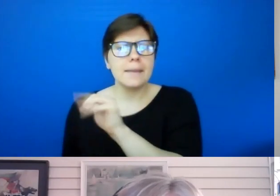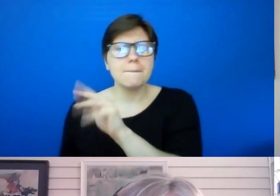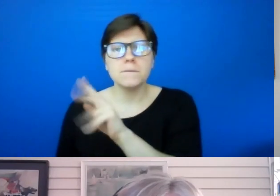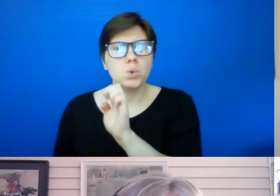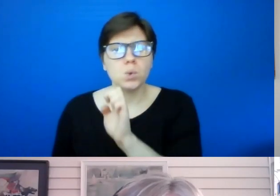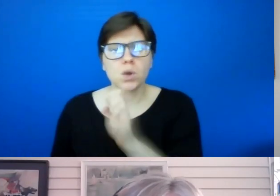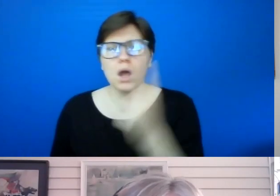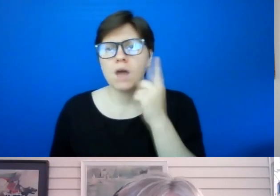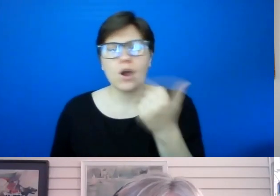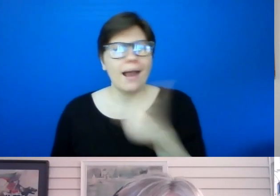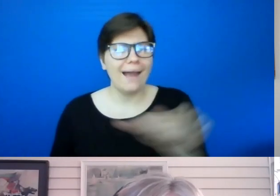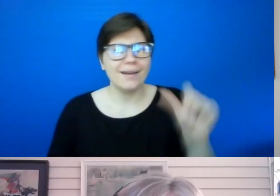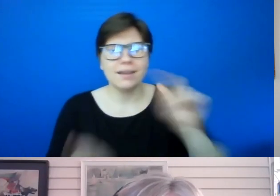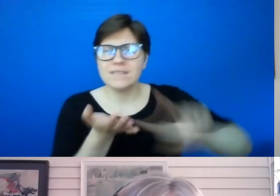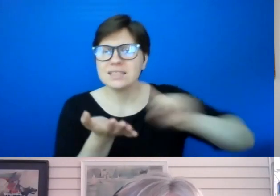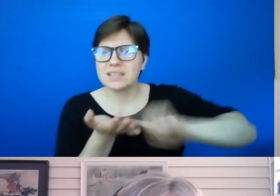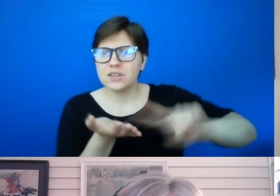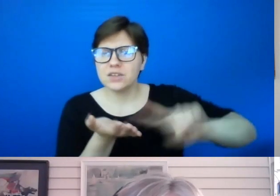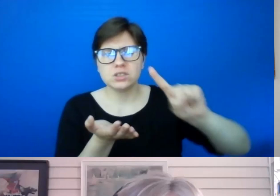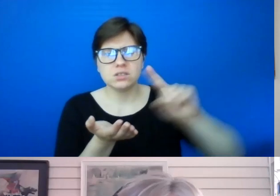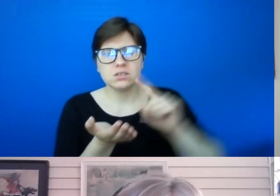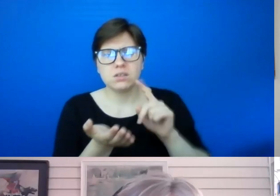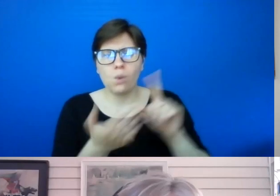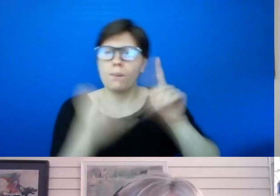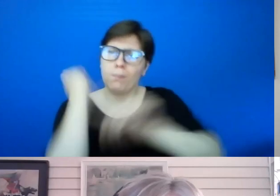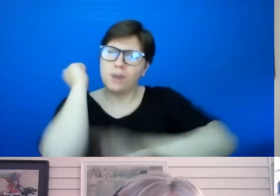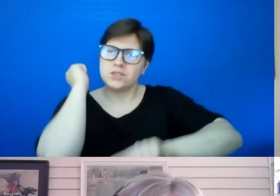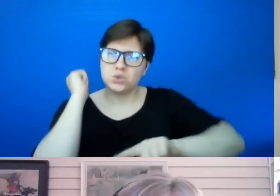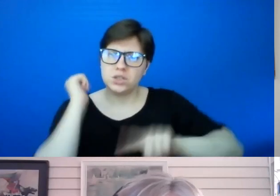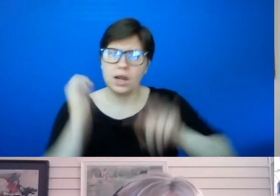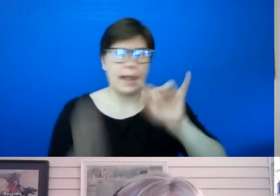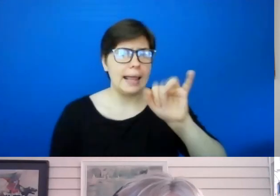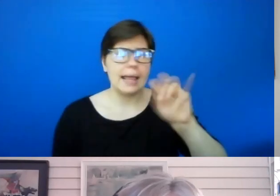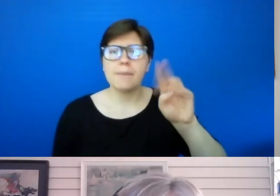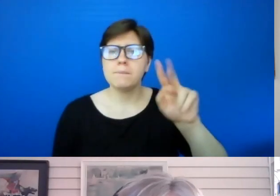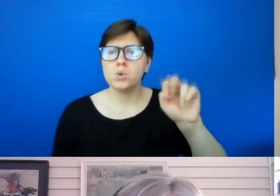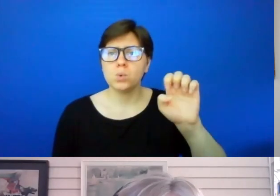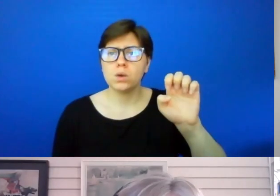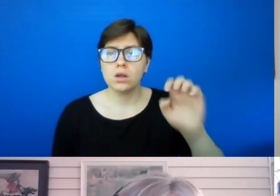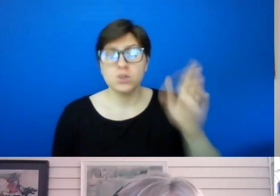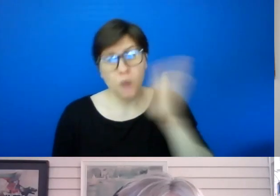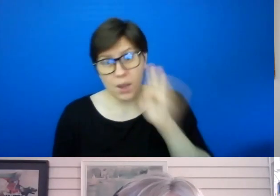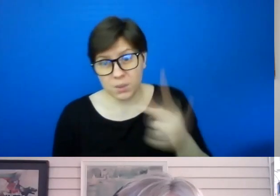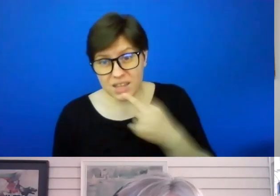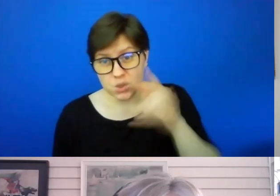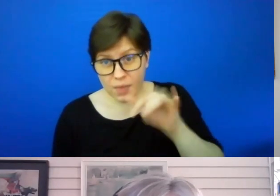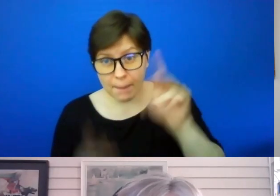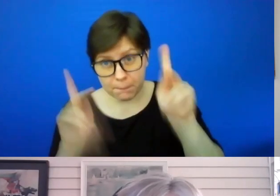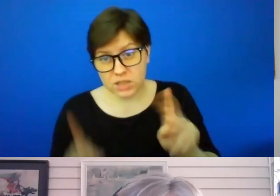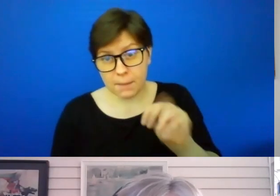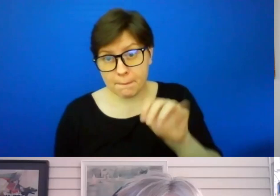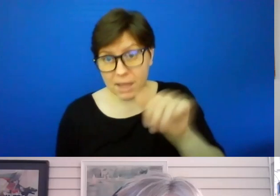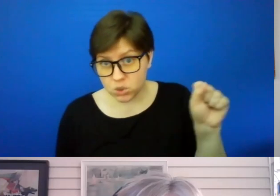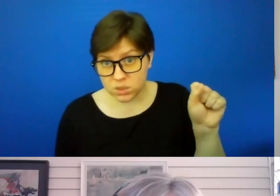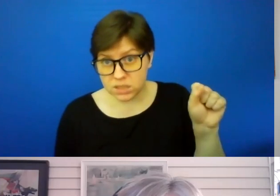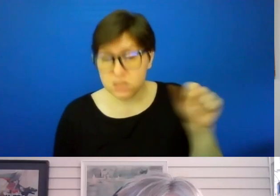of investigation or prosecution. So I would say to that gentleman in Massachusetts, he